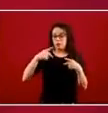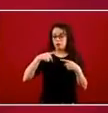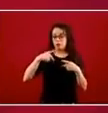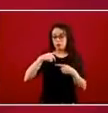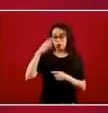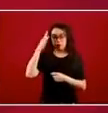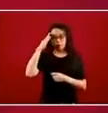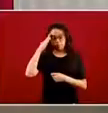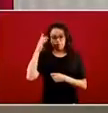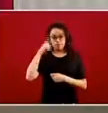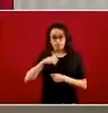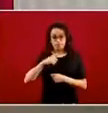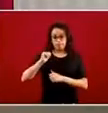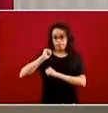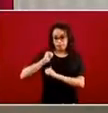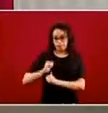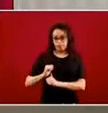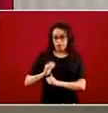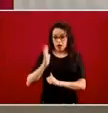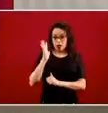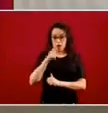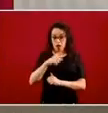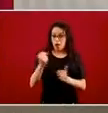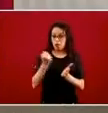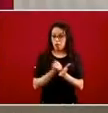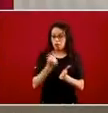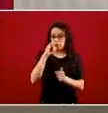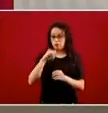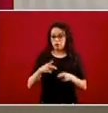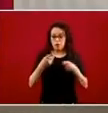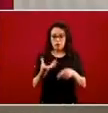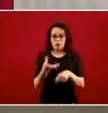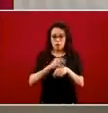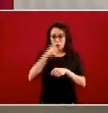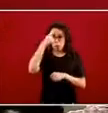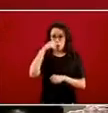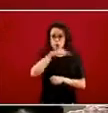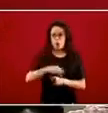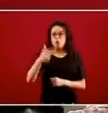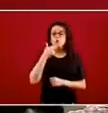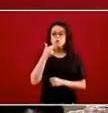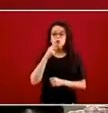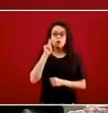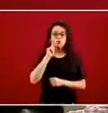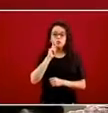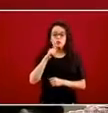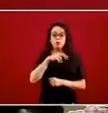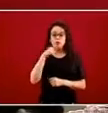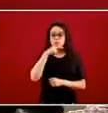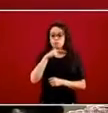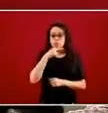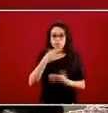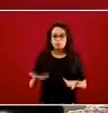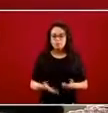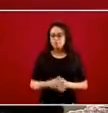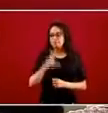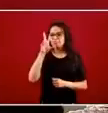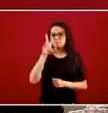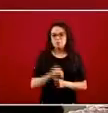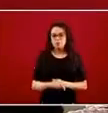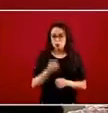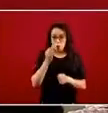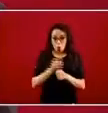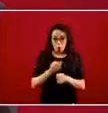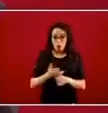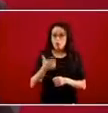that says to this day there is no competent, qualified,